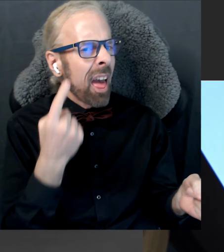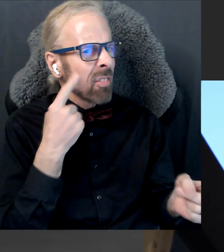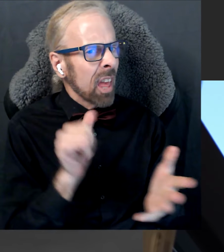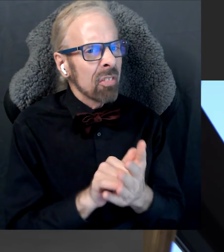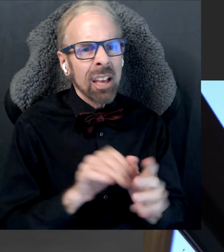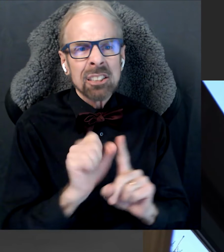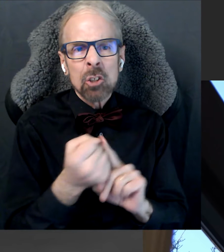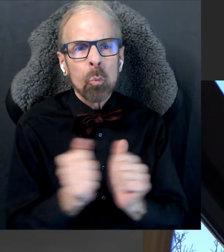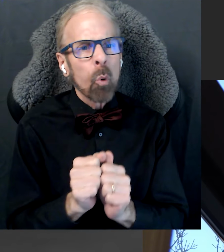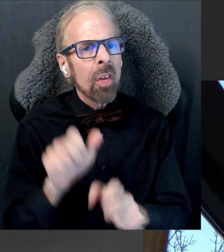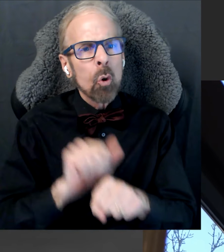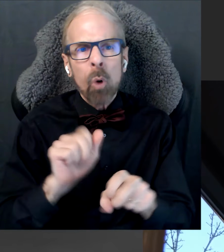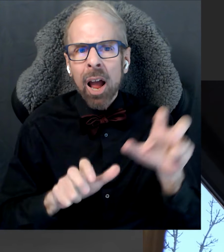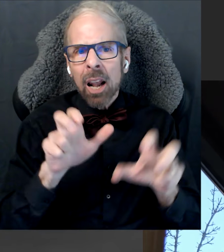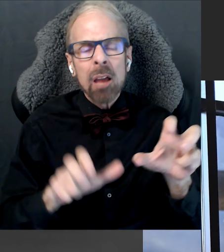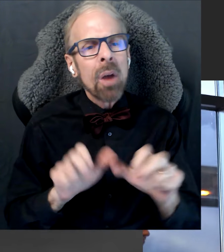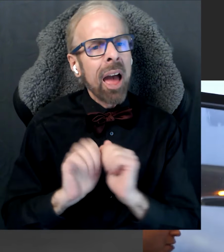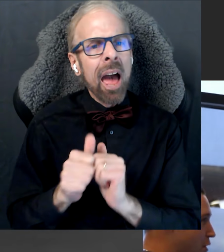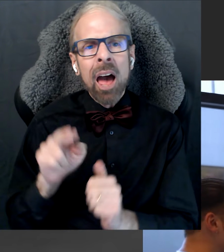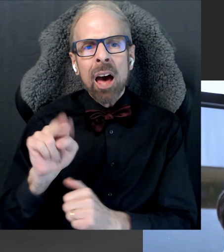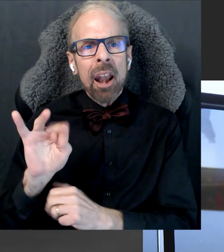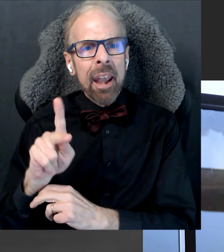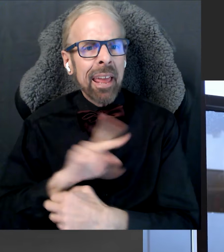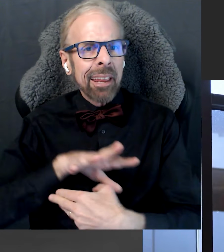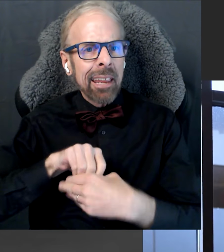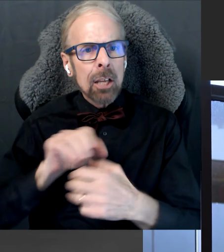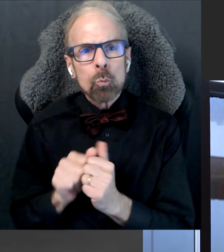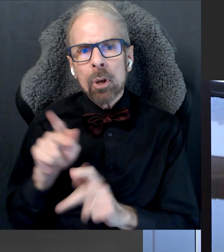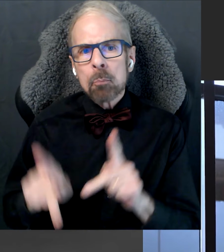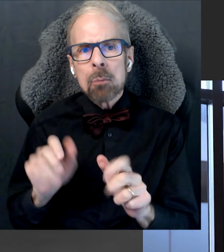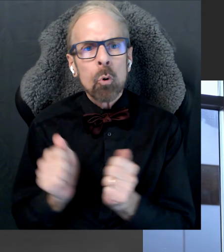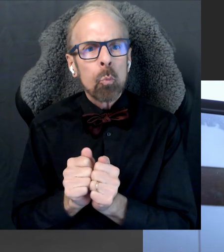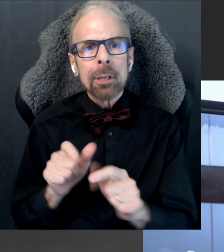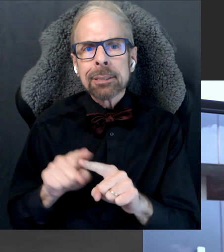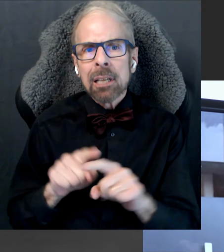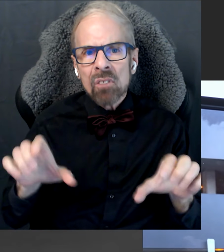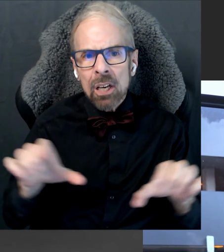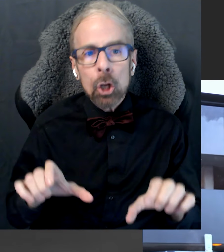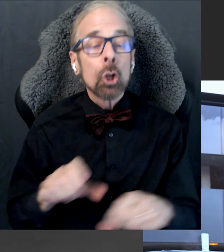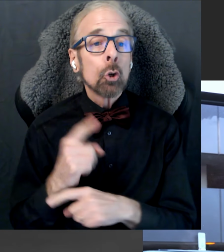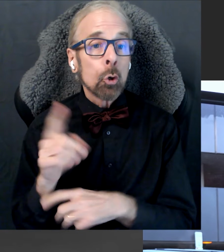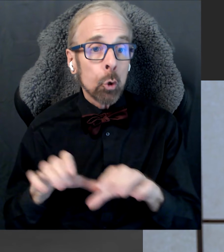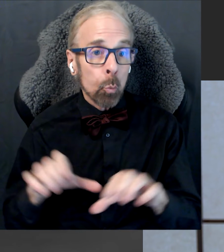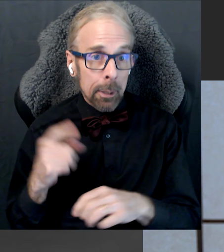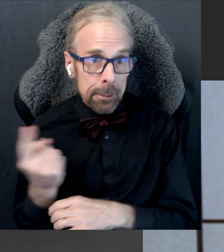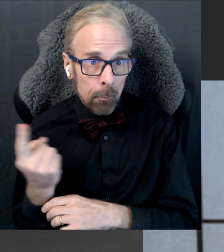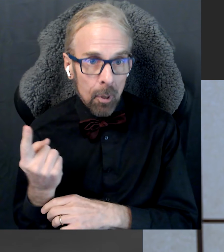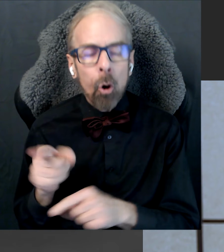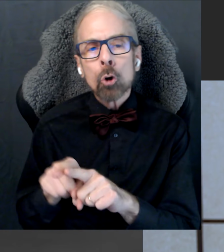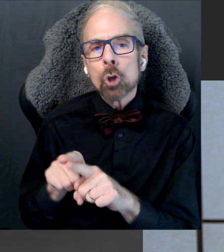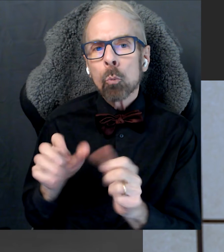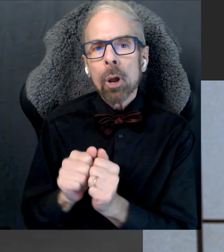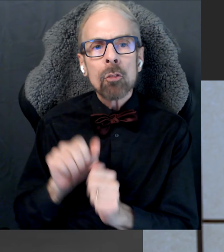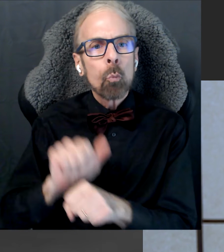was perfect because I think the way Nick engages with people is through activities and through doing something.